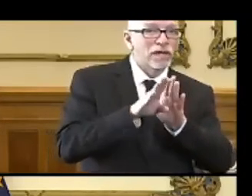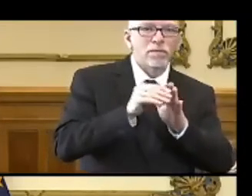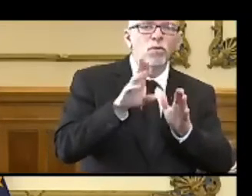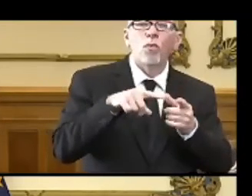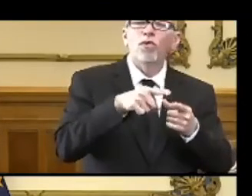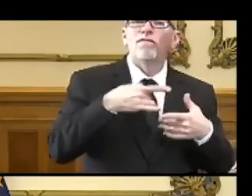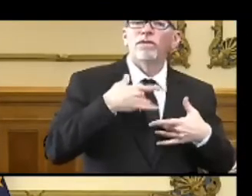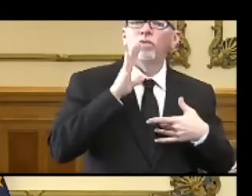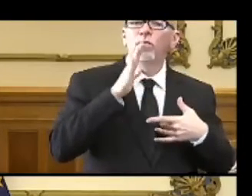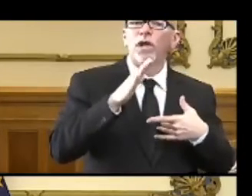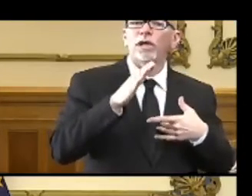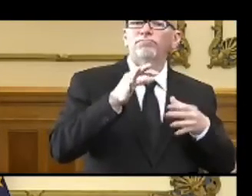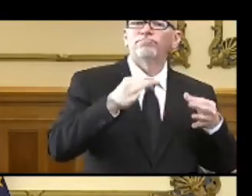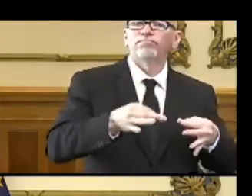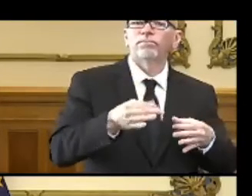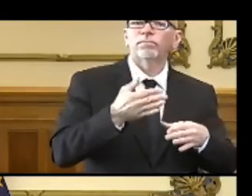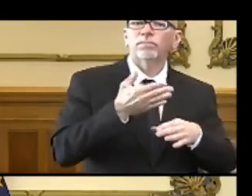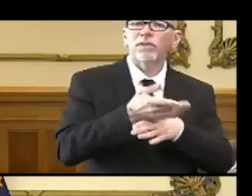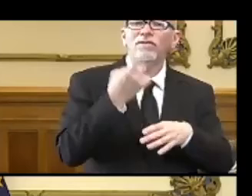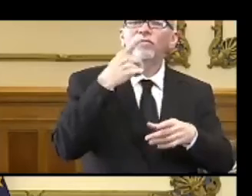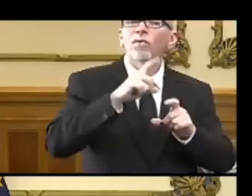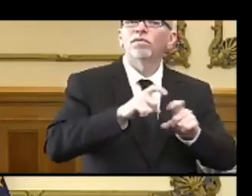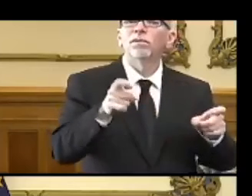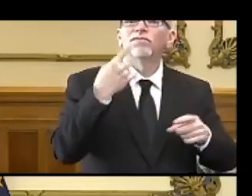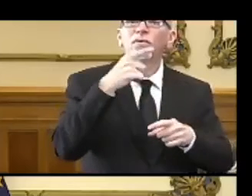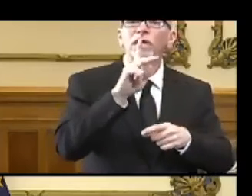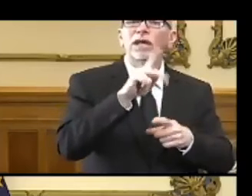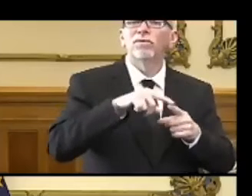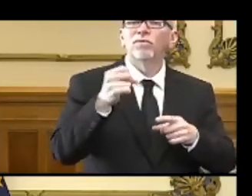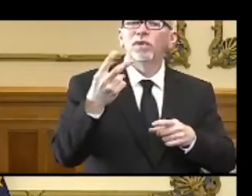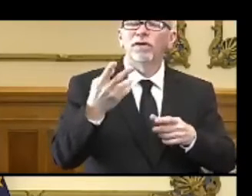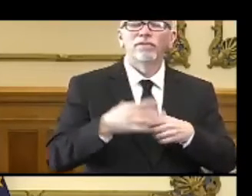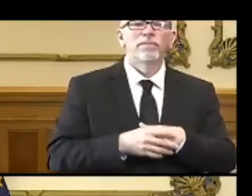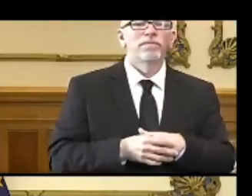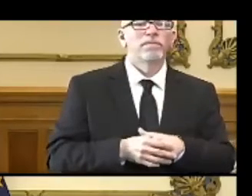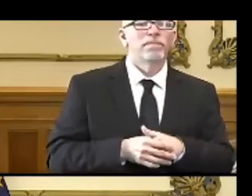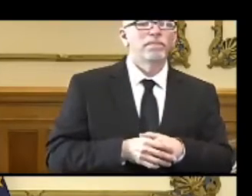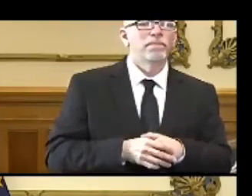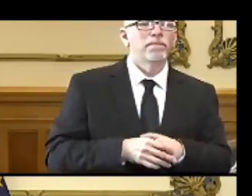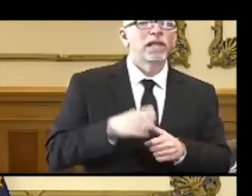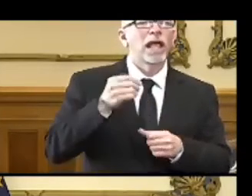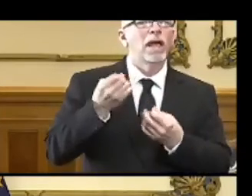that to be run, like kind of the distribution for K-12 versus how much for higher ed here? Thanks.